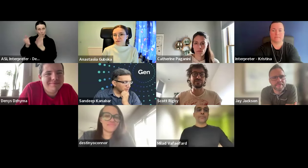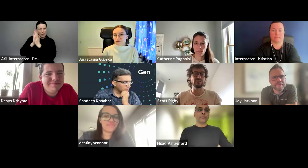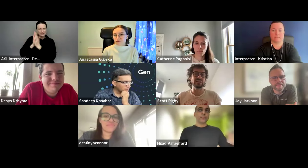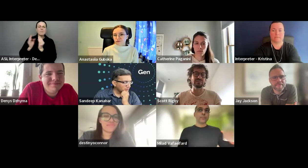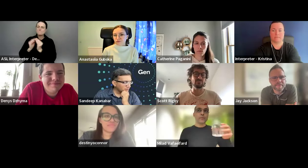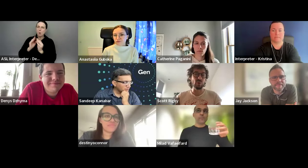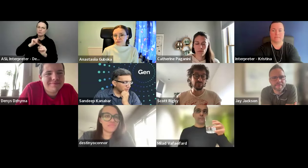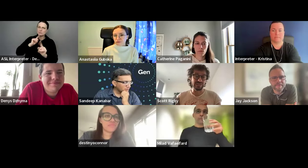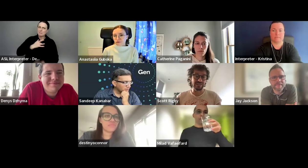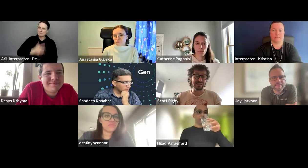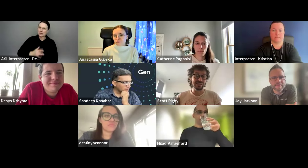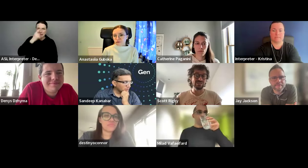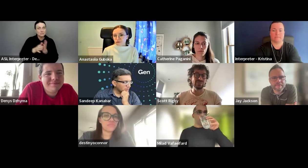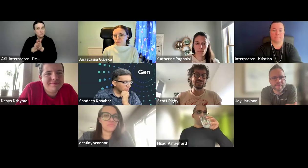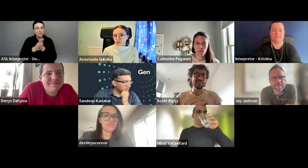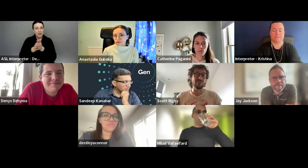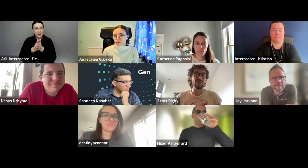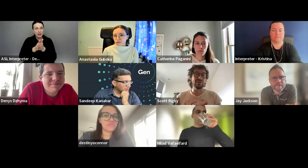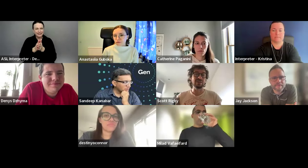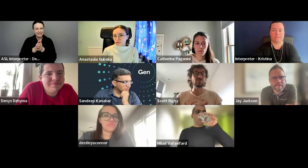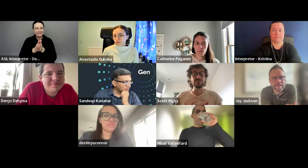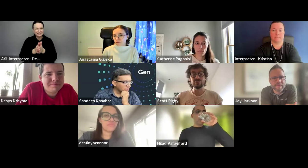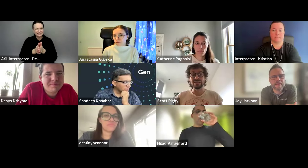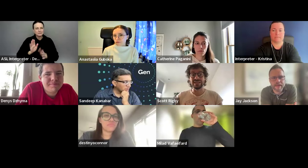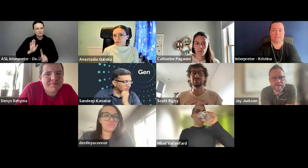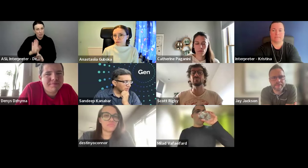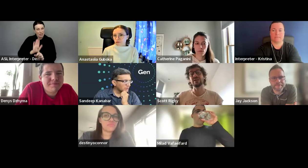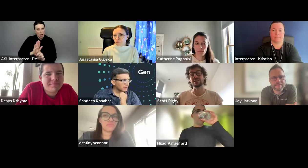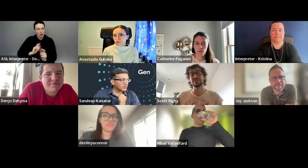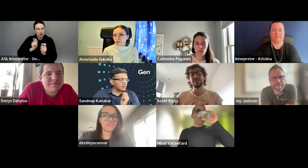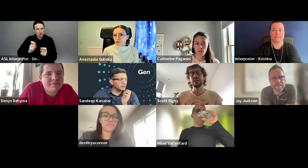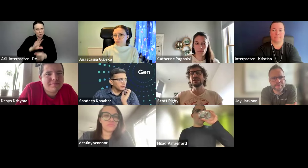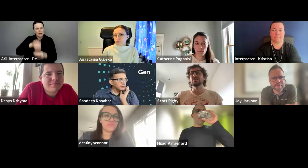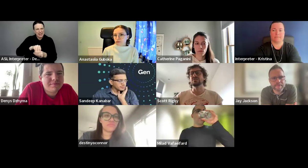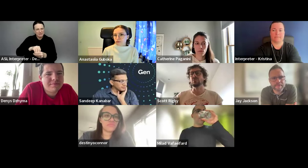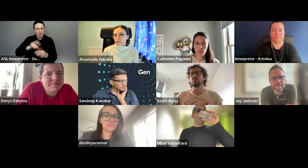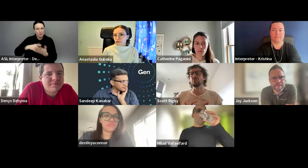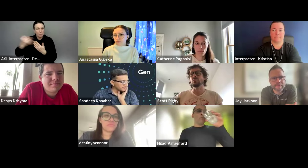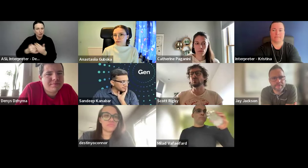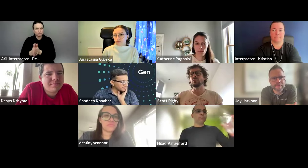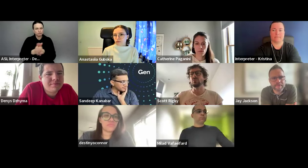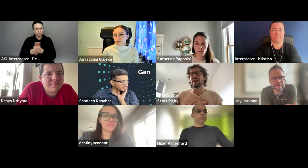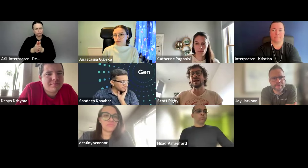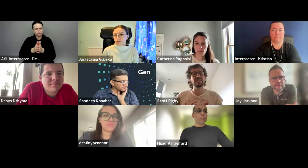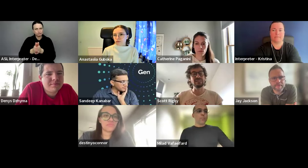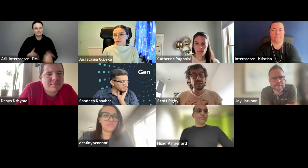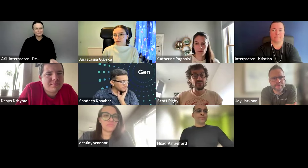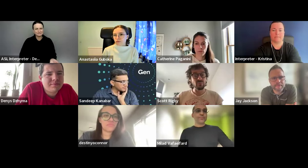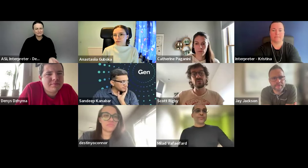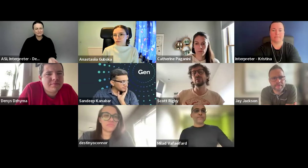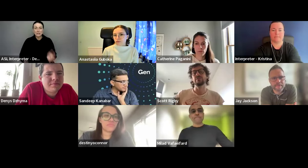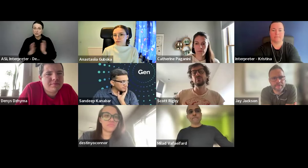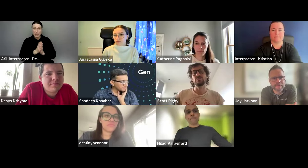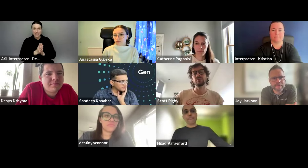more responsive because they're motivated to get their contribution into the project. So asking